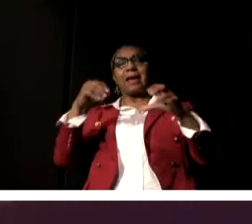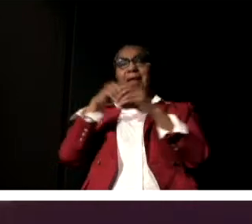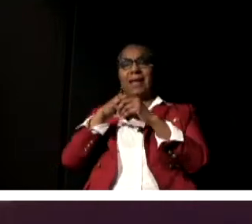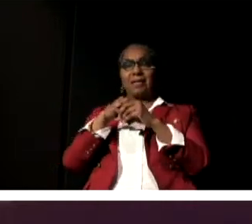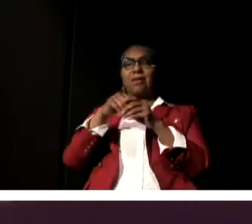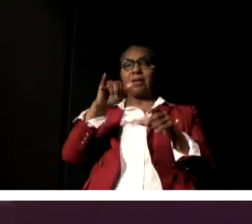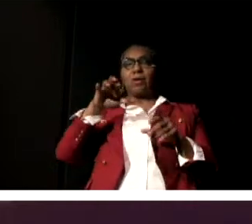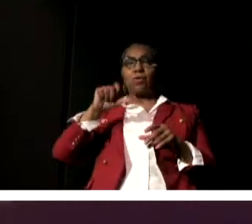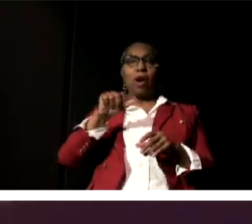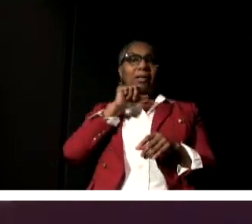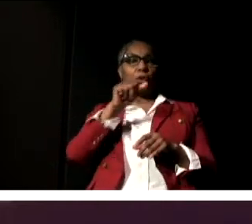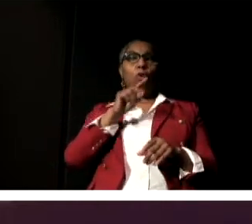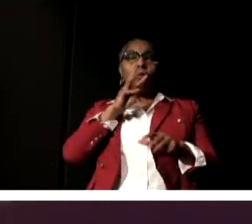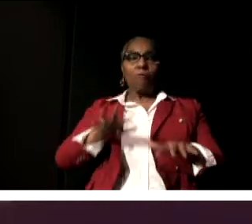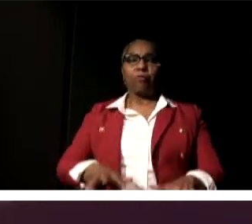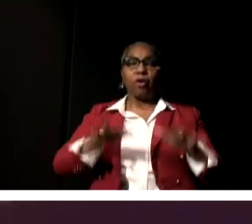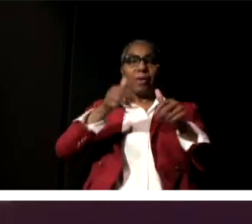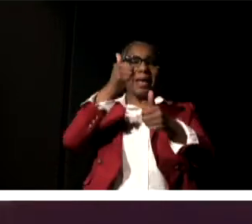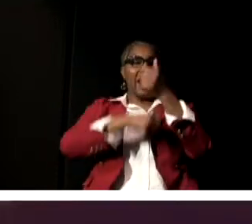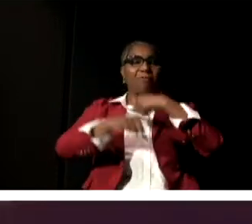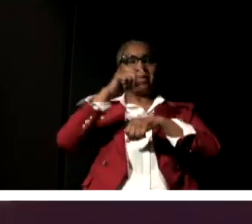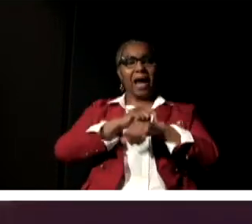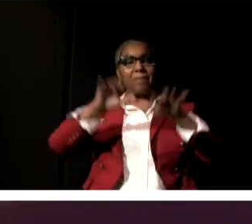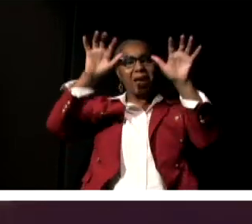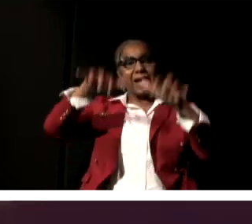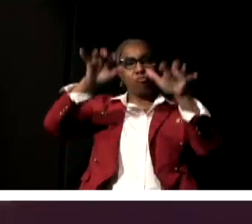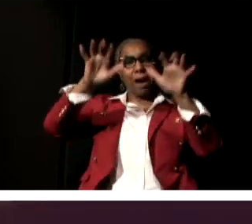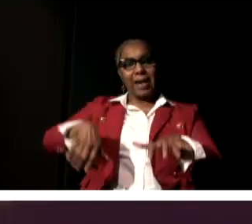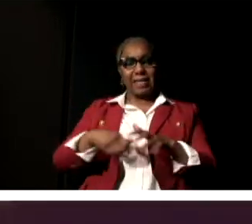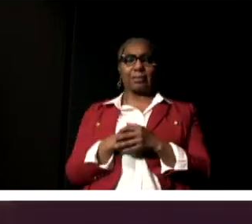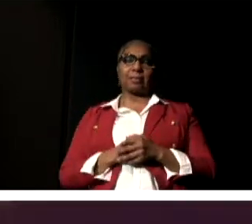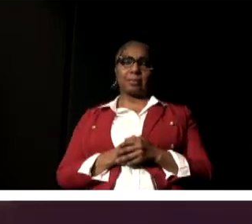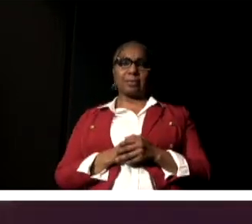that don't flood every time it rains.